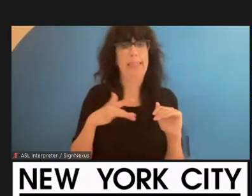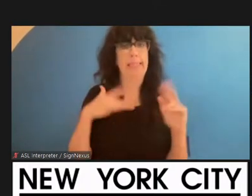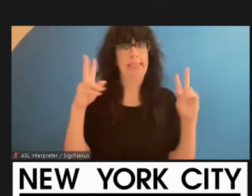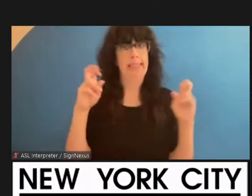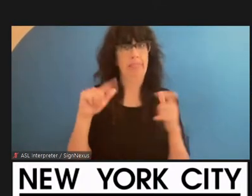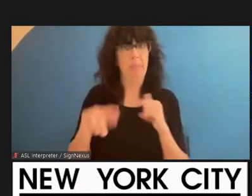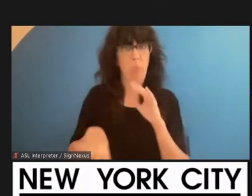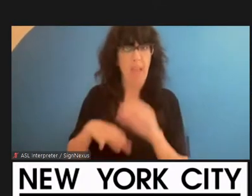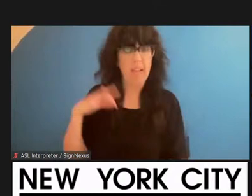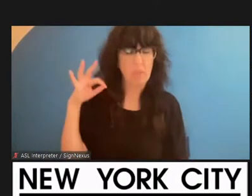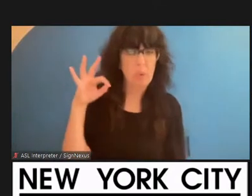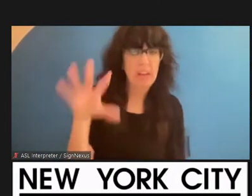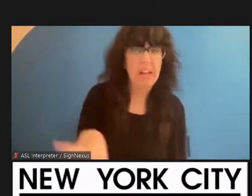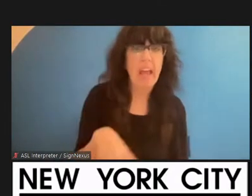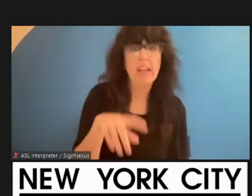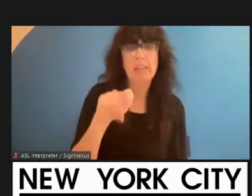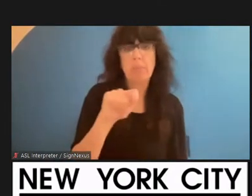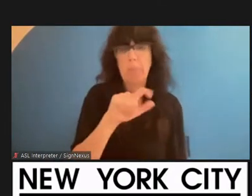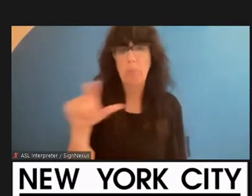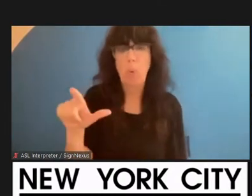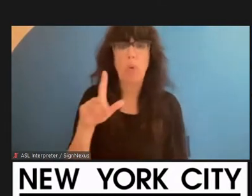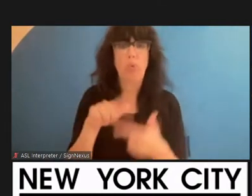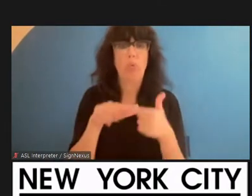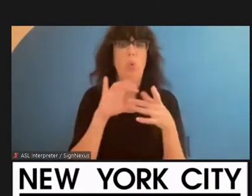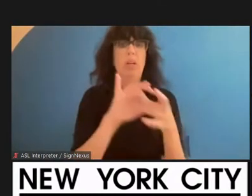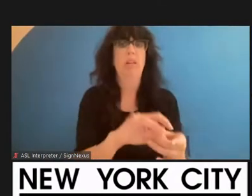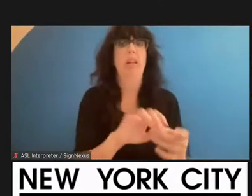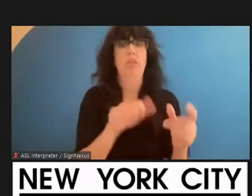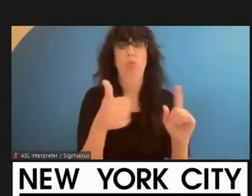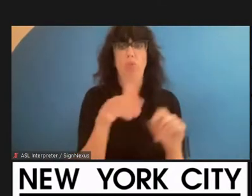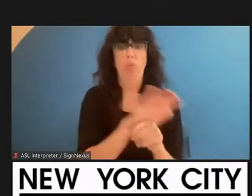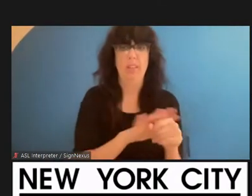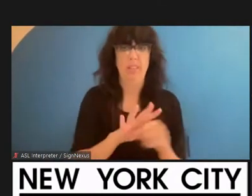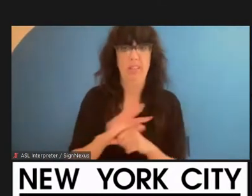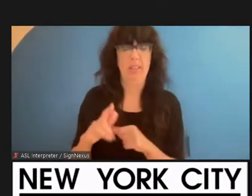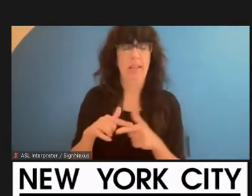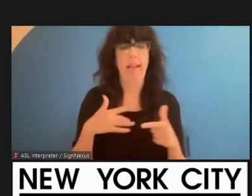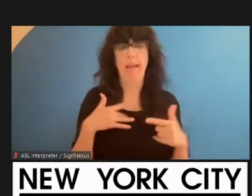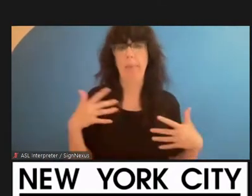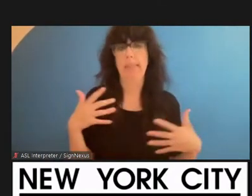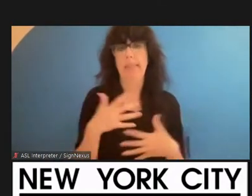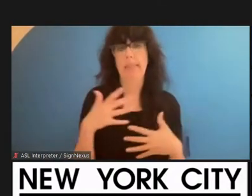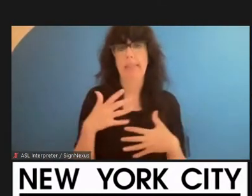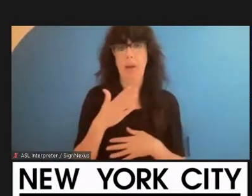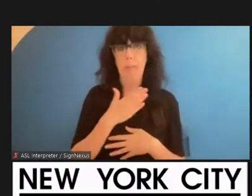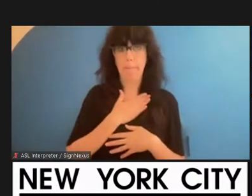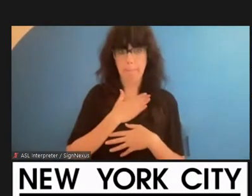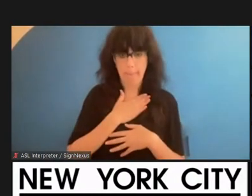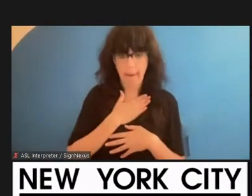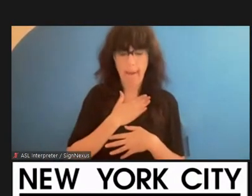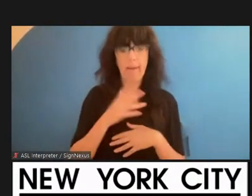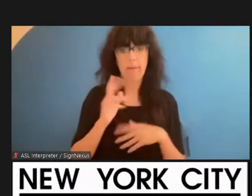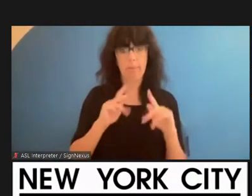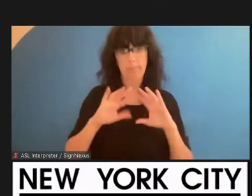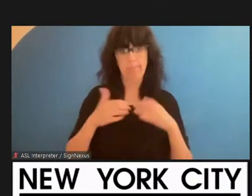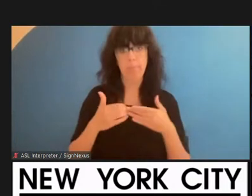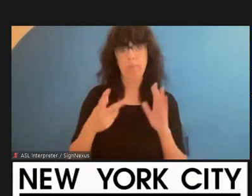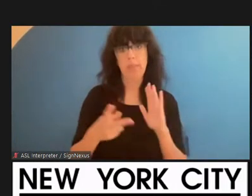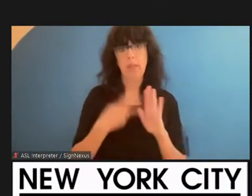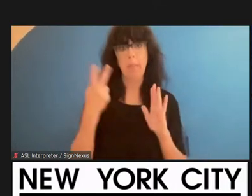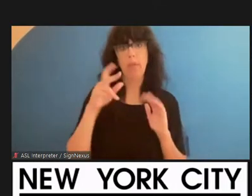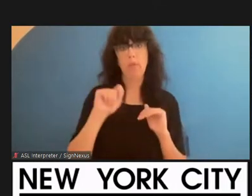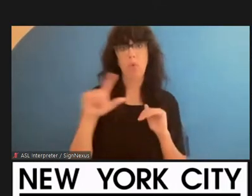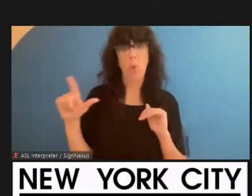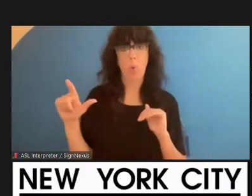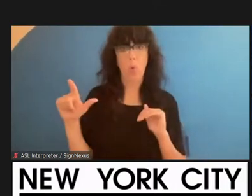toll to connect to the rest of the city and i fear that this will lead to my constituents being double told and no